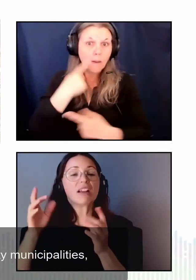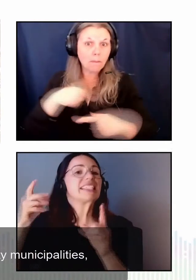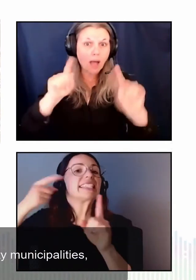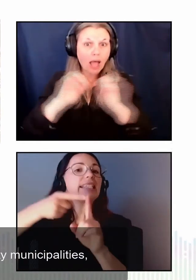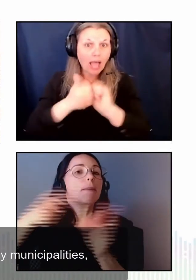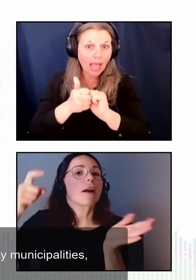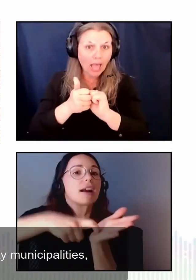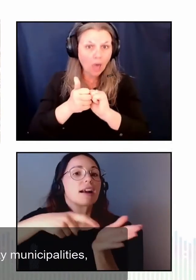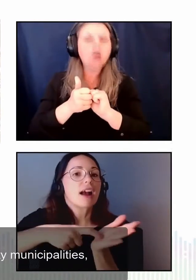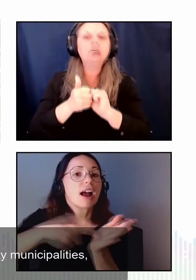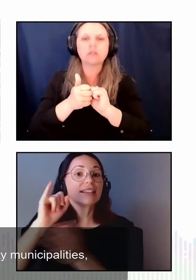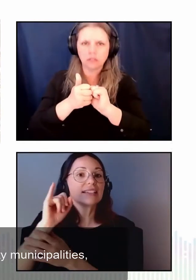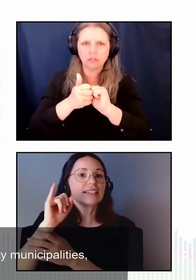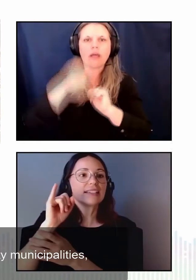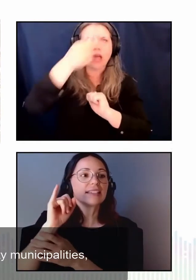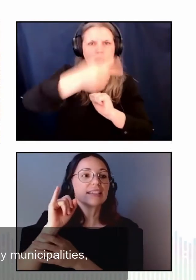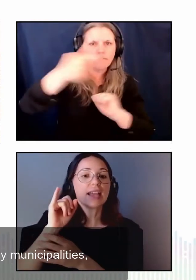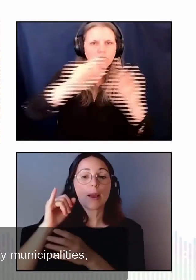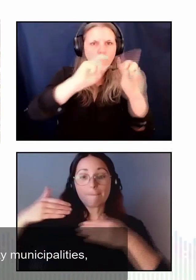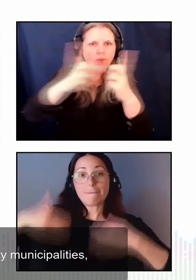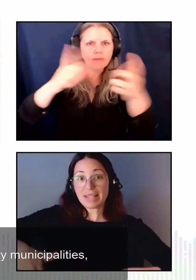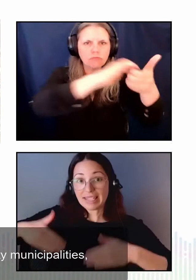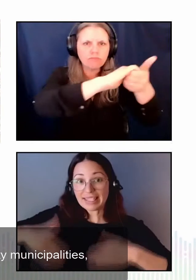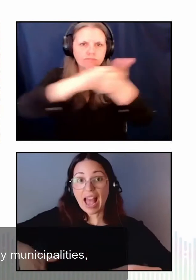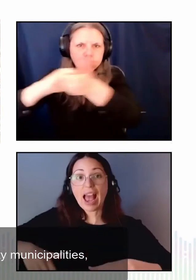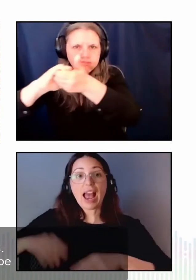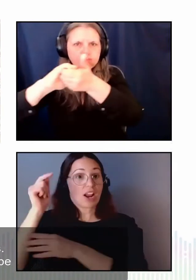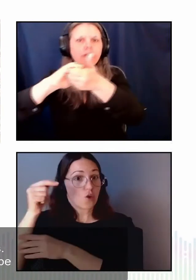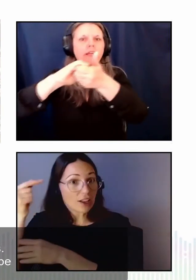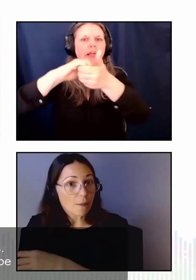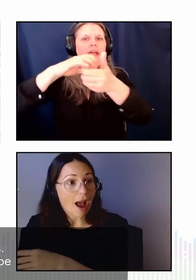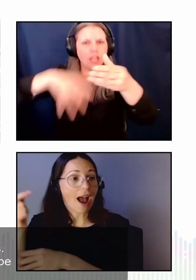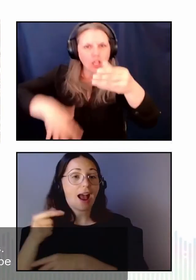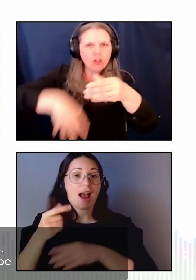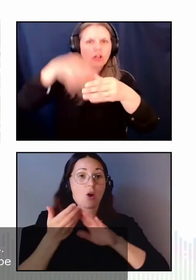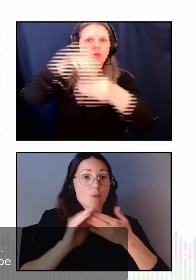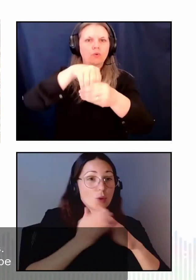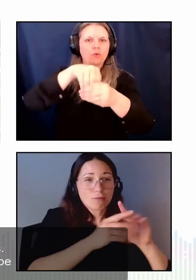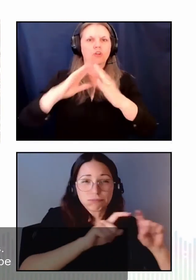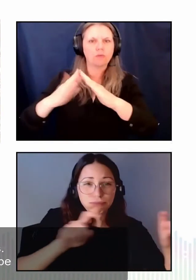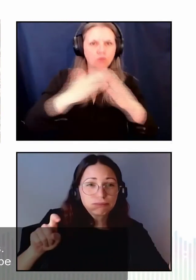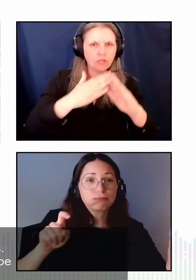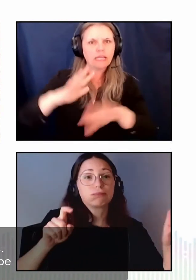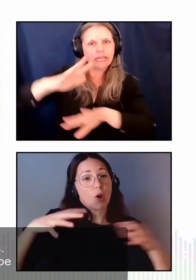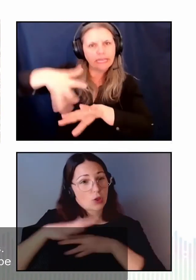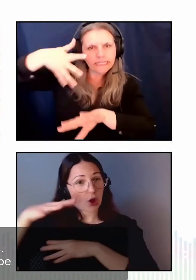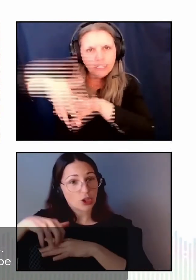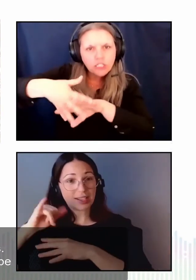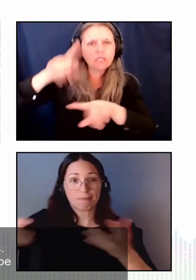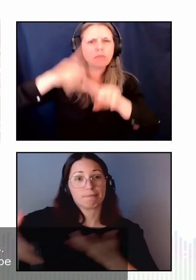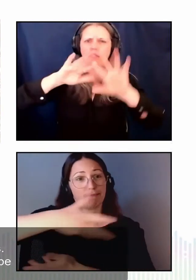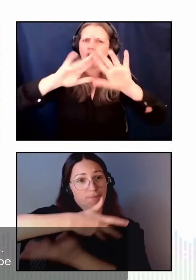collaboration amongst government departments, community, municipalities, Indigenous peoples, and others. One